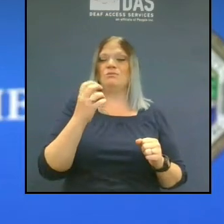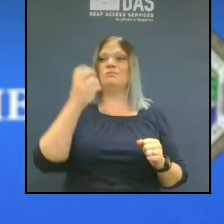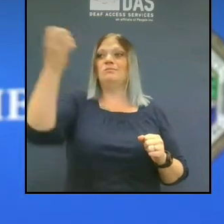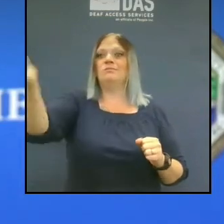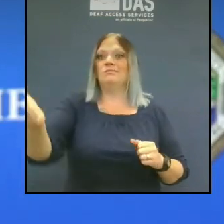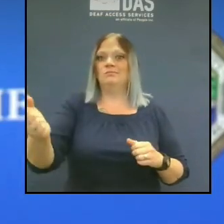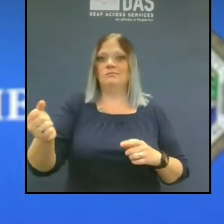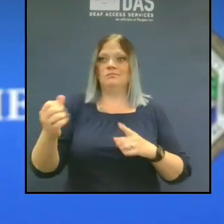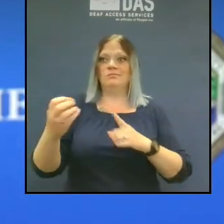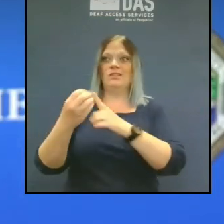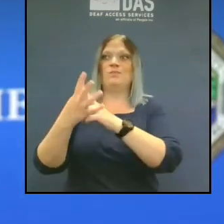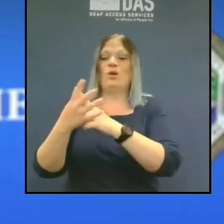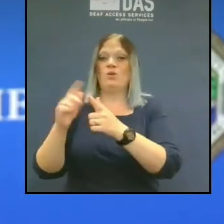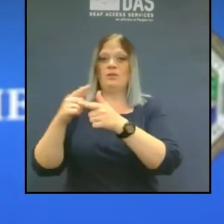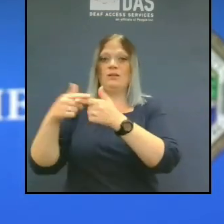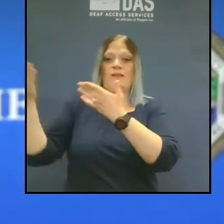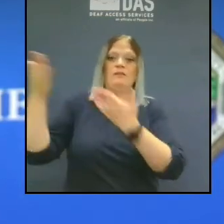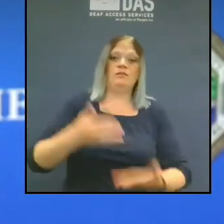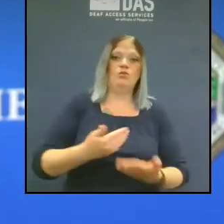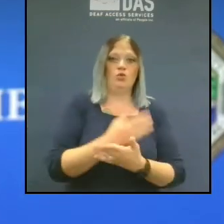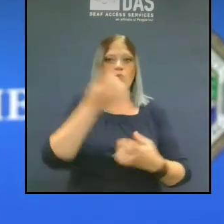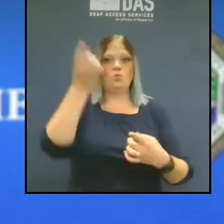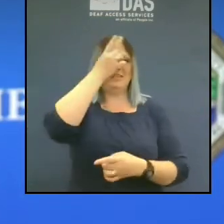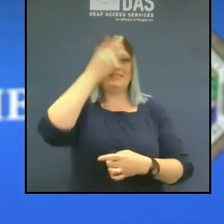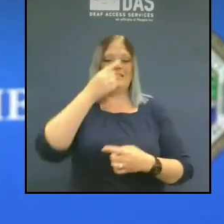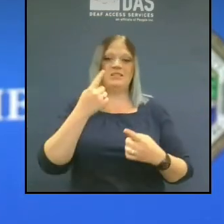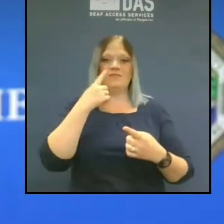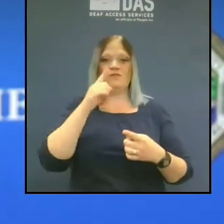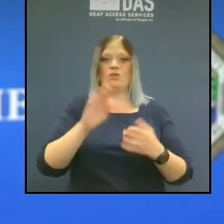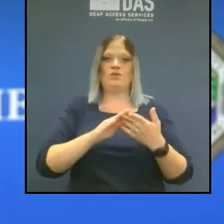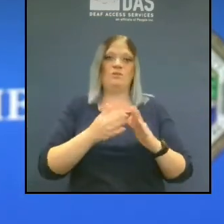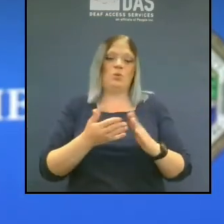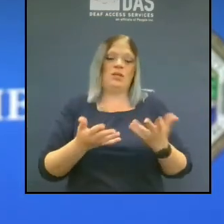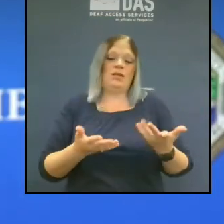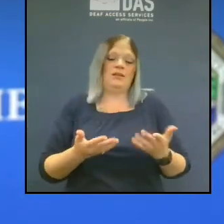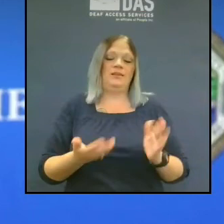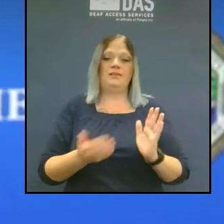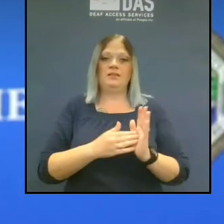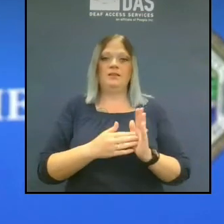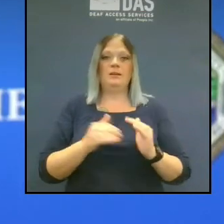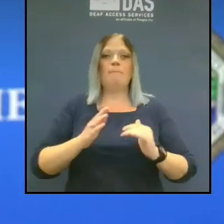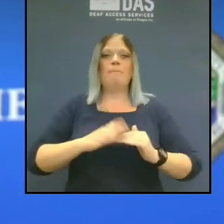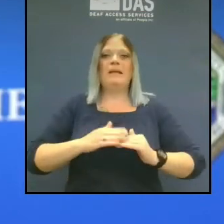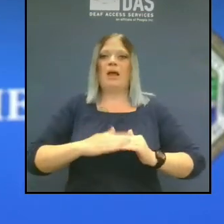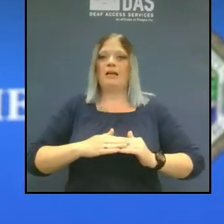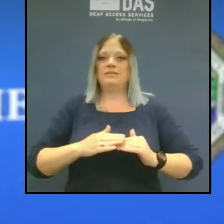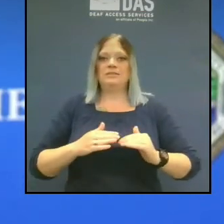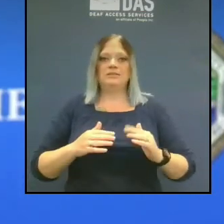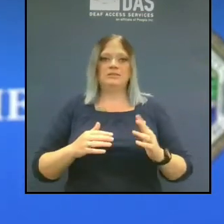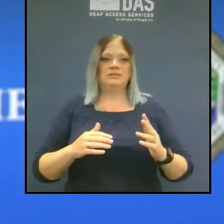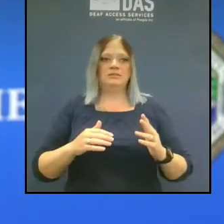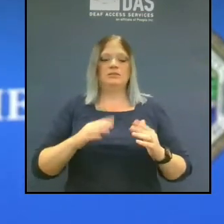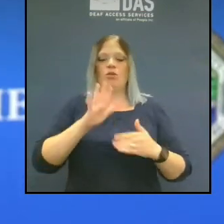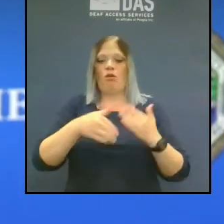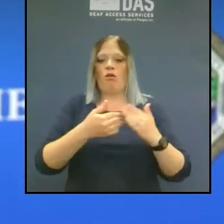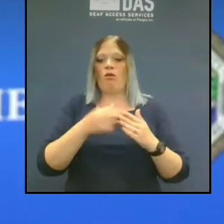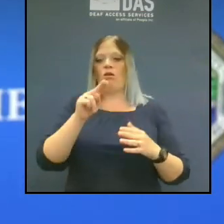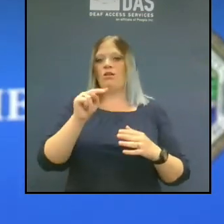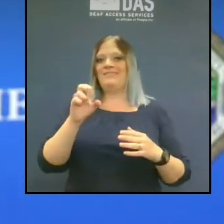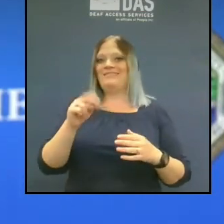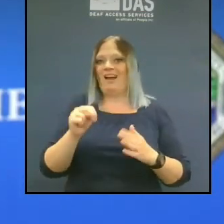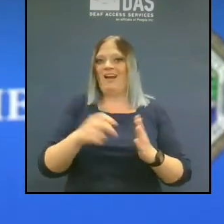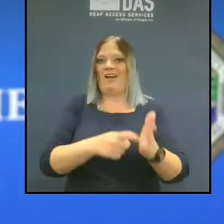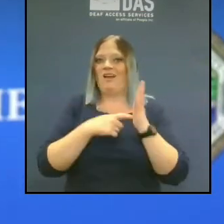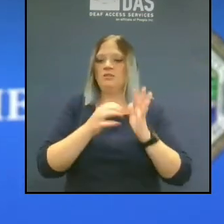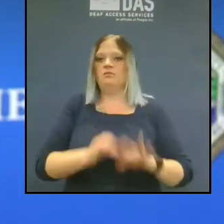new and bring new disease, inside our community. So, again, minimize all non-essential travel.